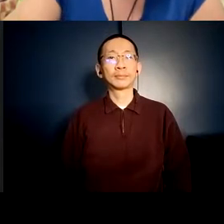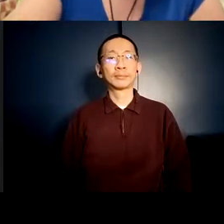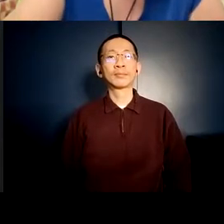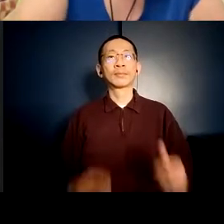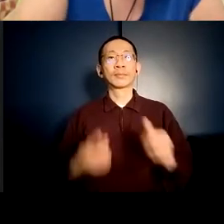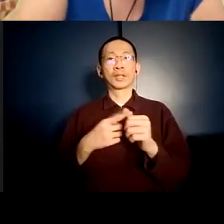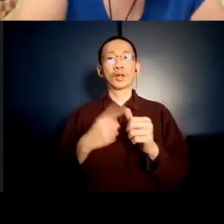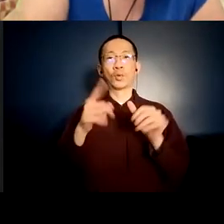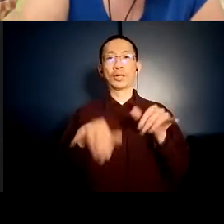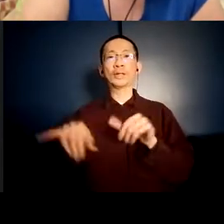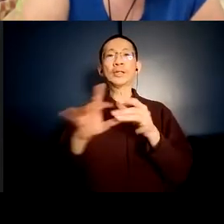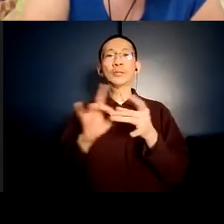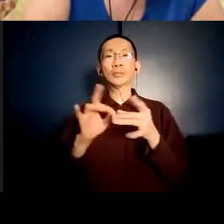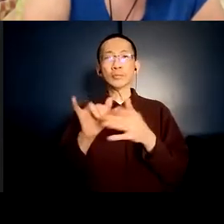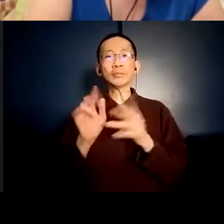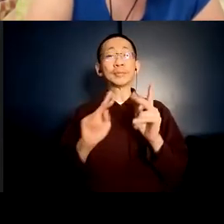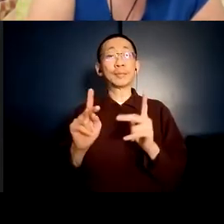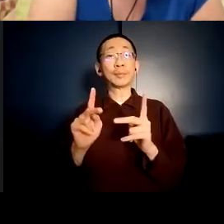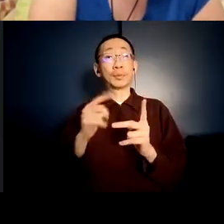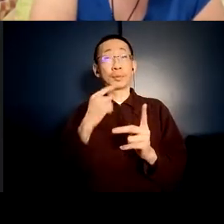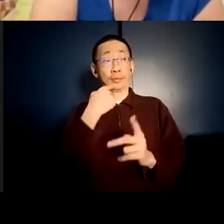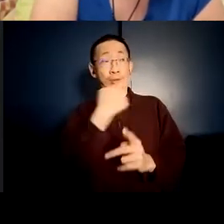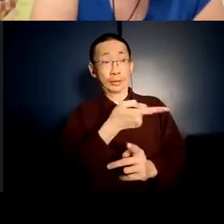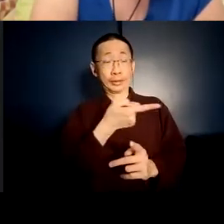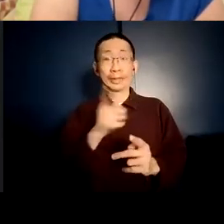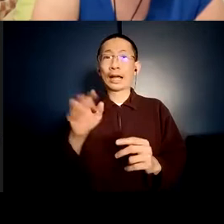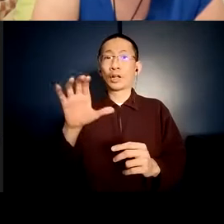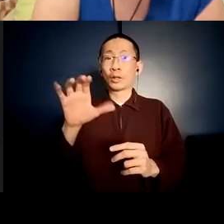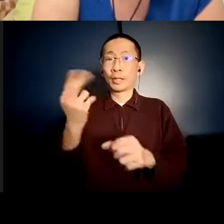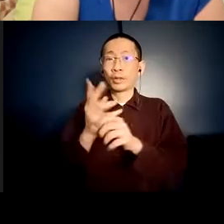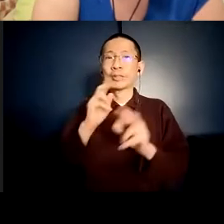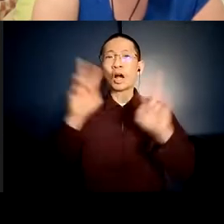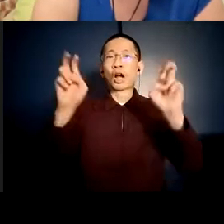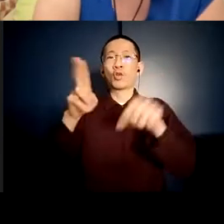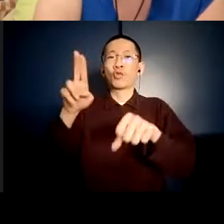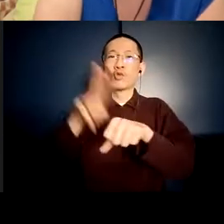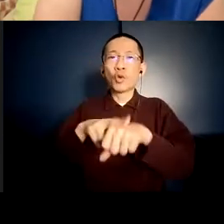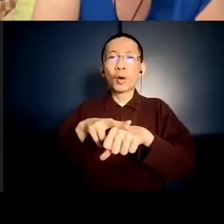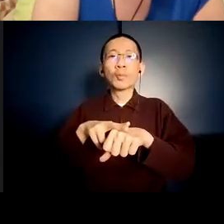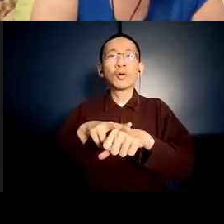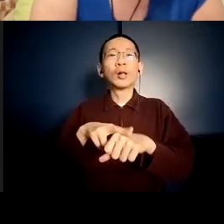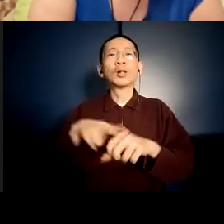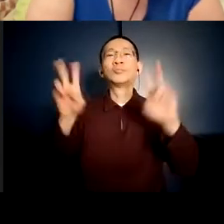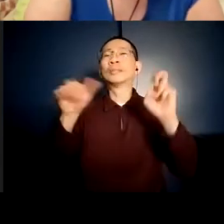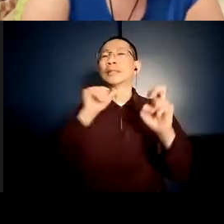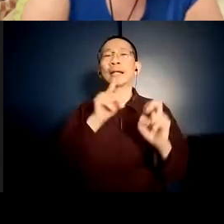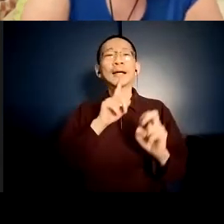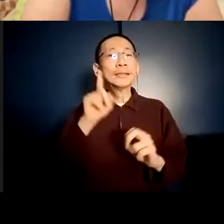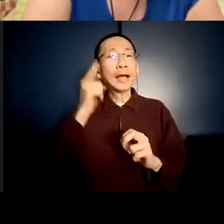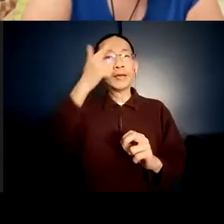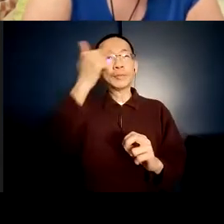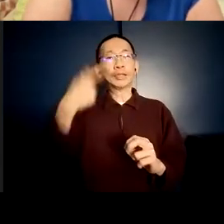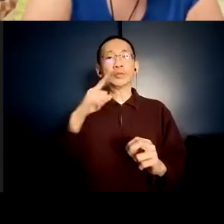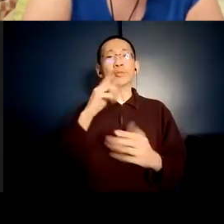One of the common messages that people get is that cochlear implant users are normal or not deaf because we are part of